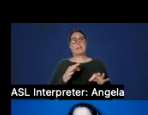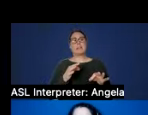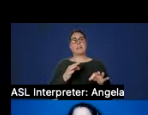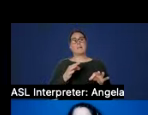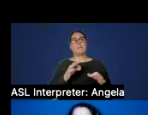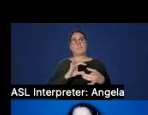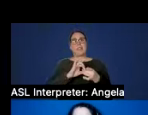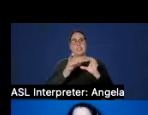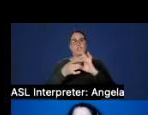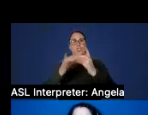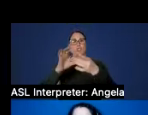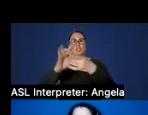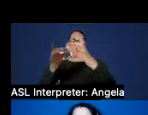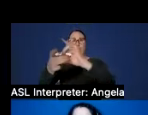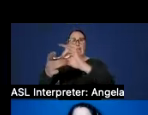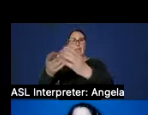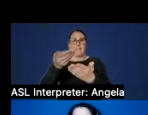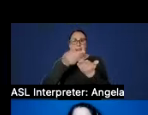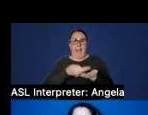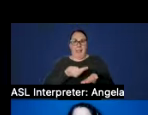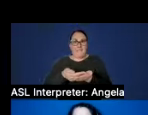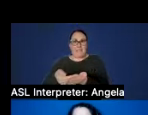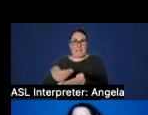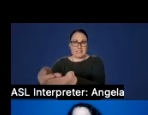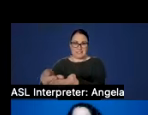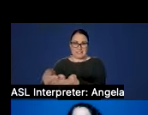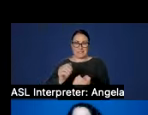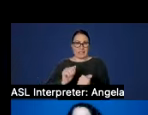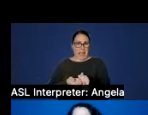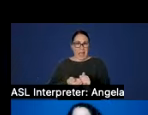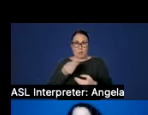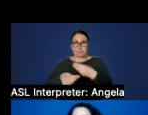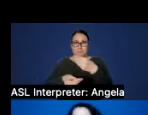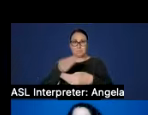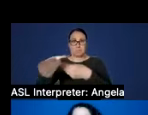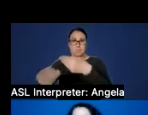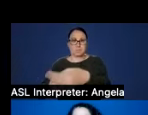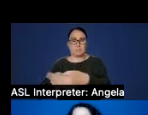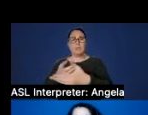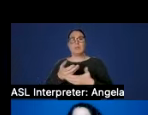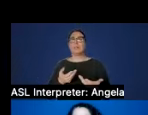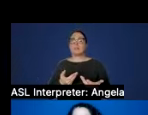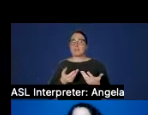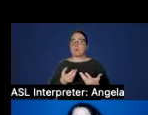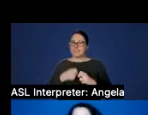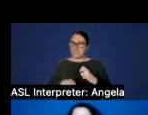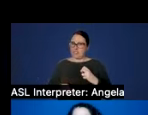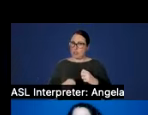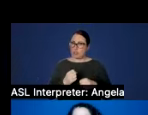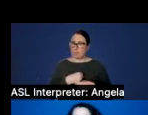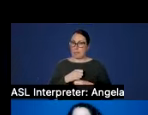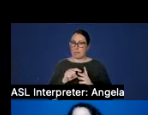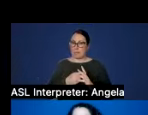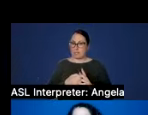and prosecution. So it can be difficult to make initial determination, but still